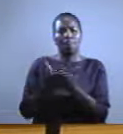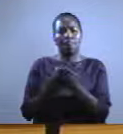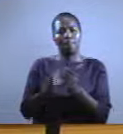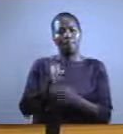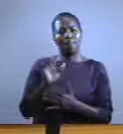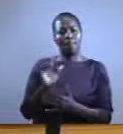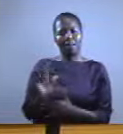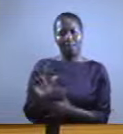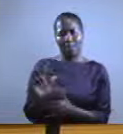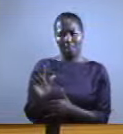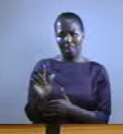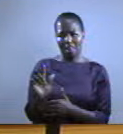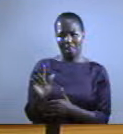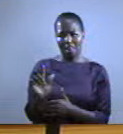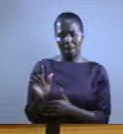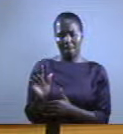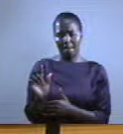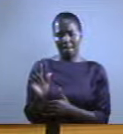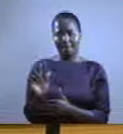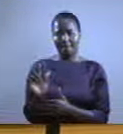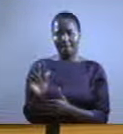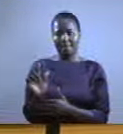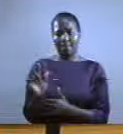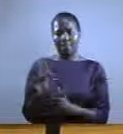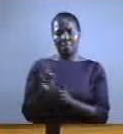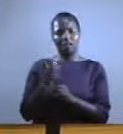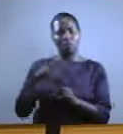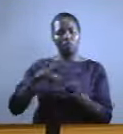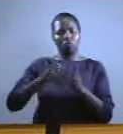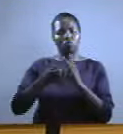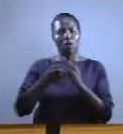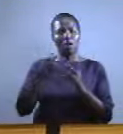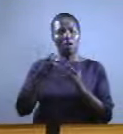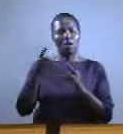verkiesing in 'n swak lig te stel. Ek dank u.